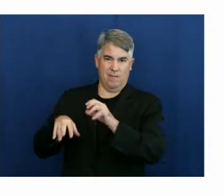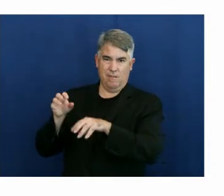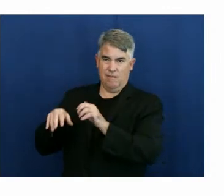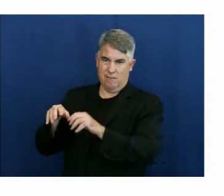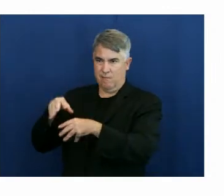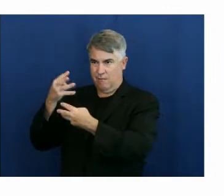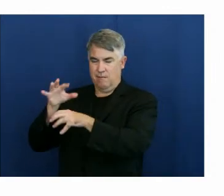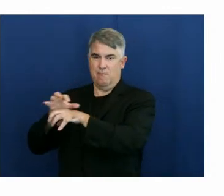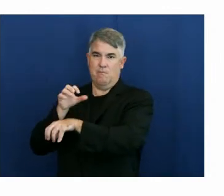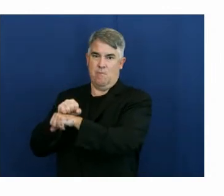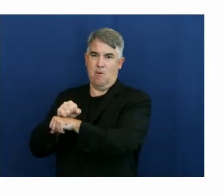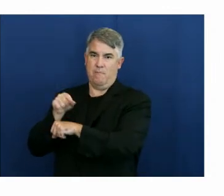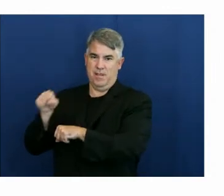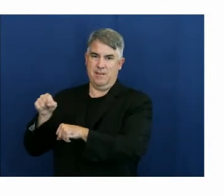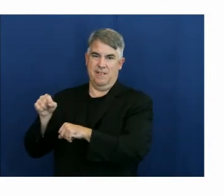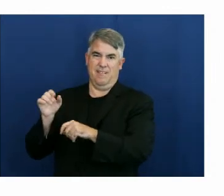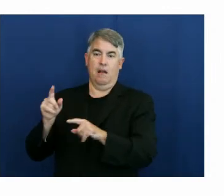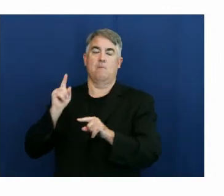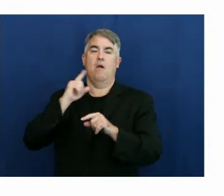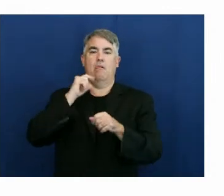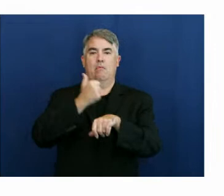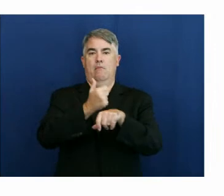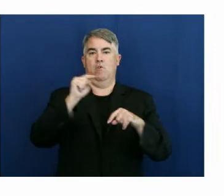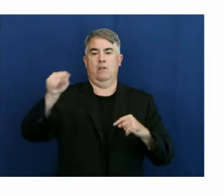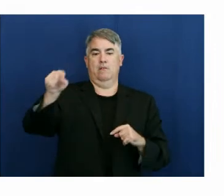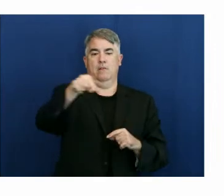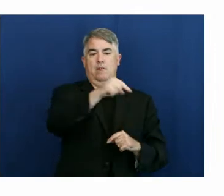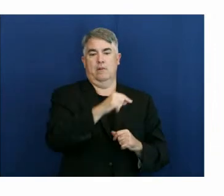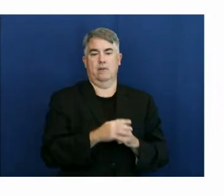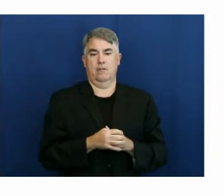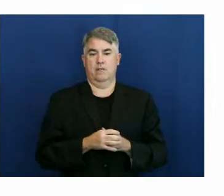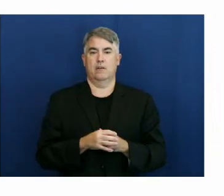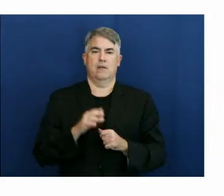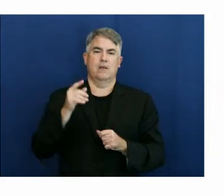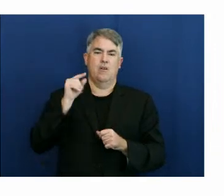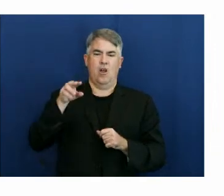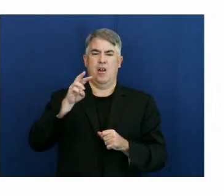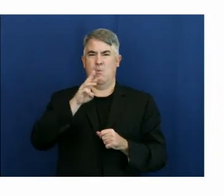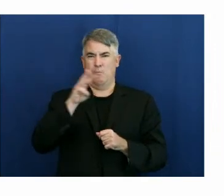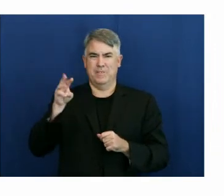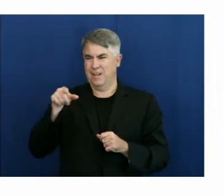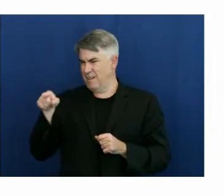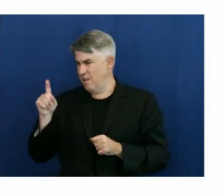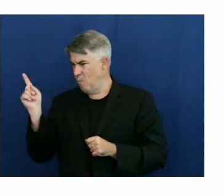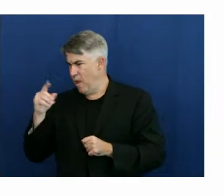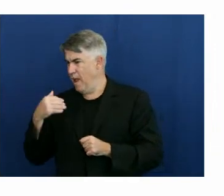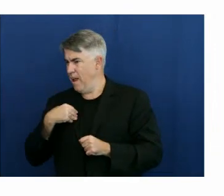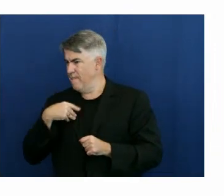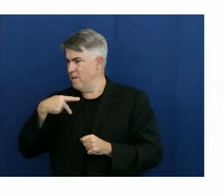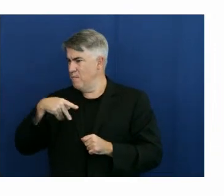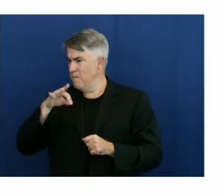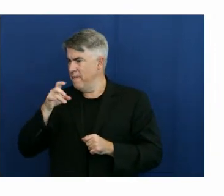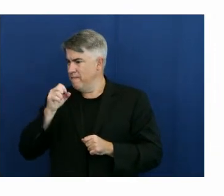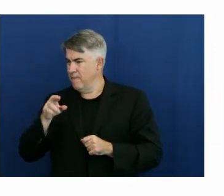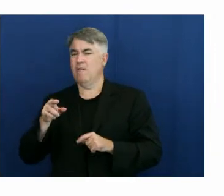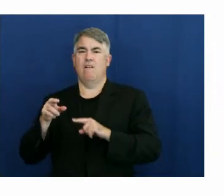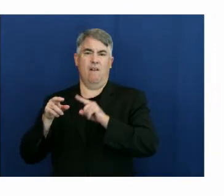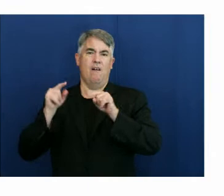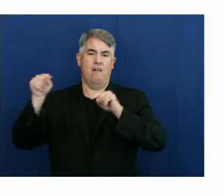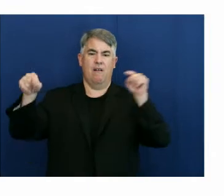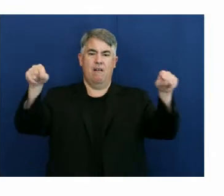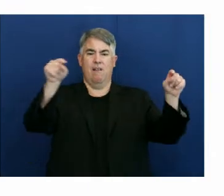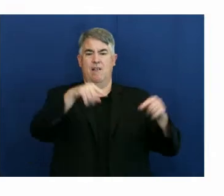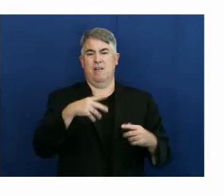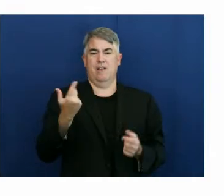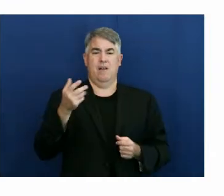we encourage folks to go to our website. And a number of folks will just go to your healthcare provider. You can always reach out to your pediatrician or your healthcare provider, and once they